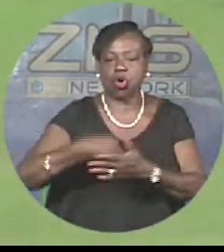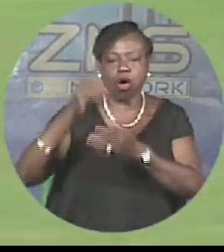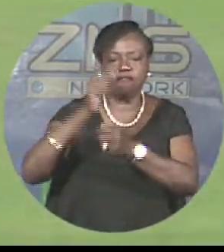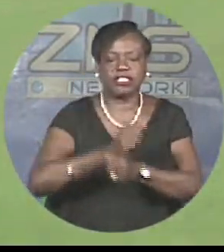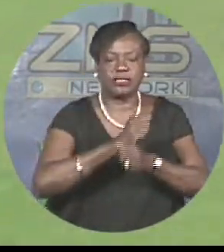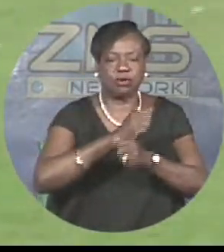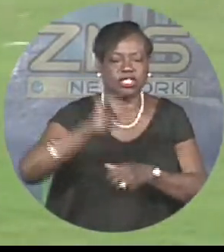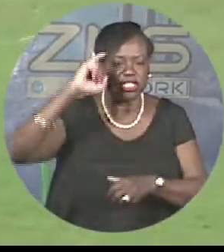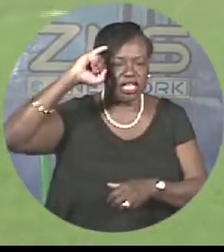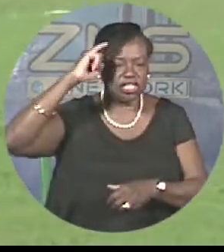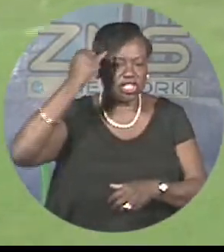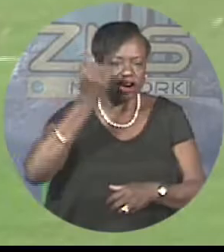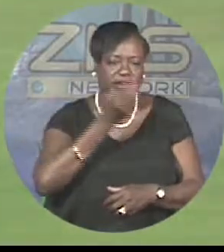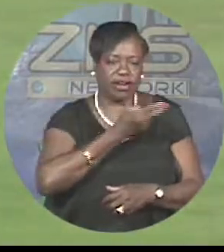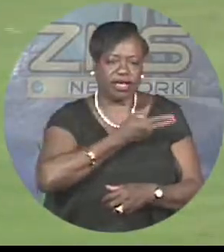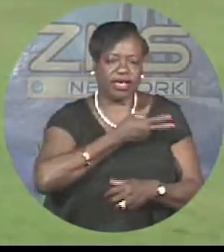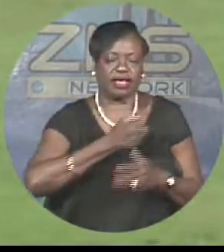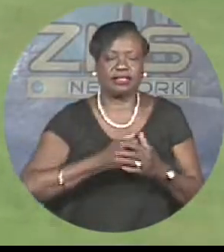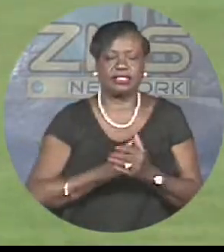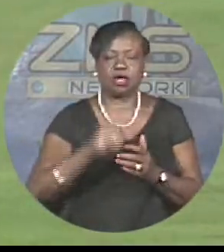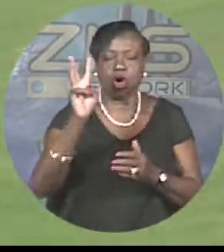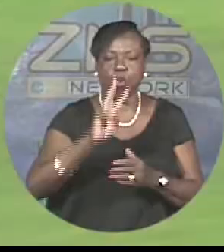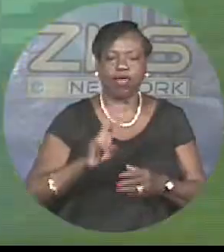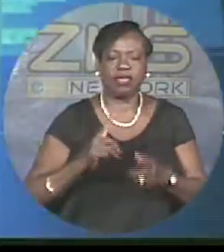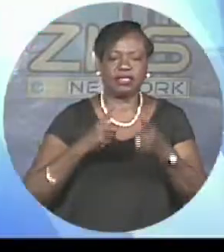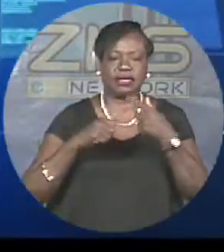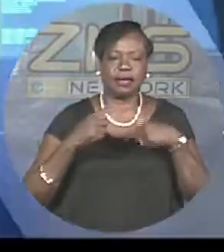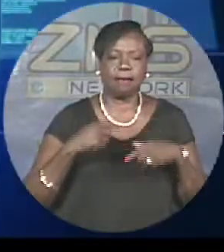Higgs. Don't move. A check on weather is still to come.